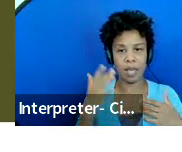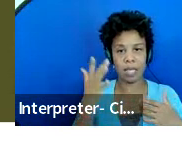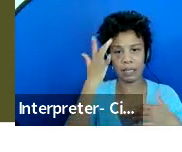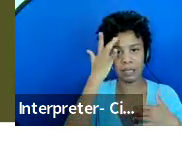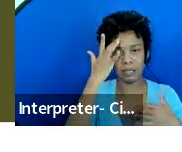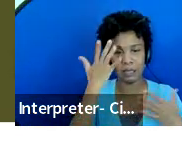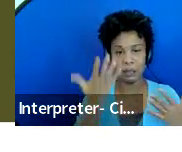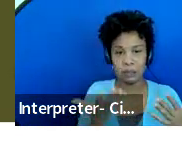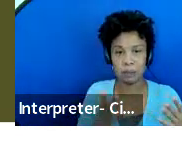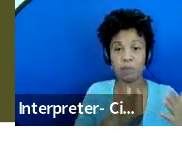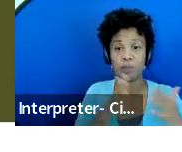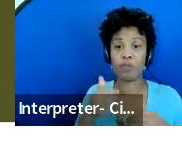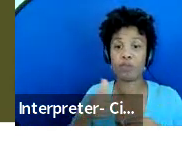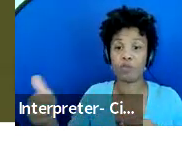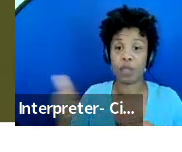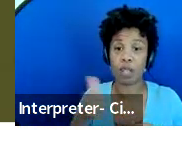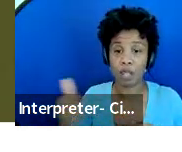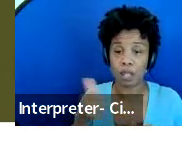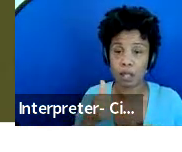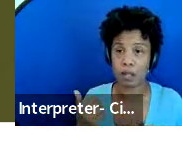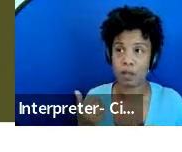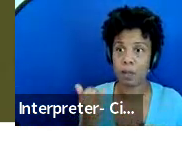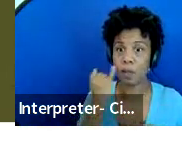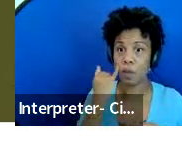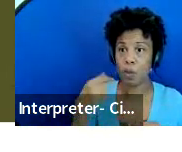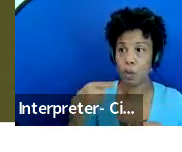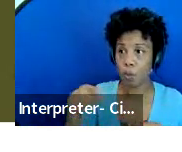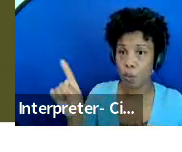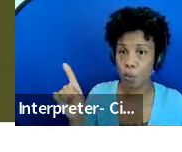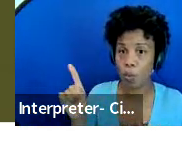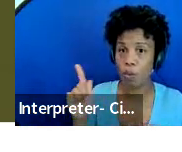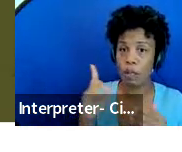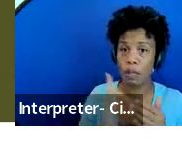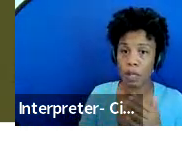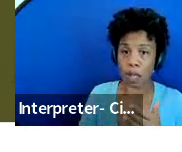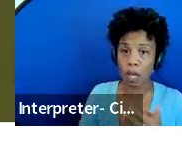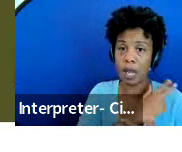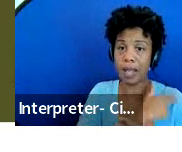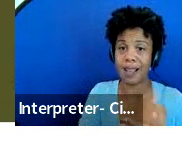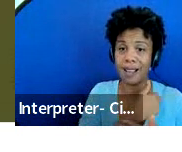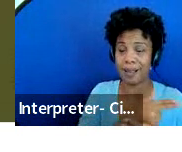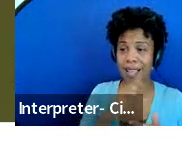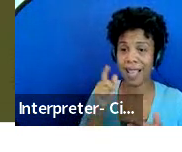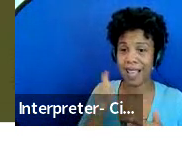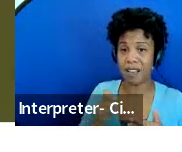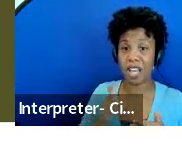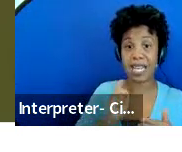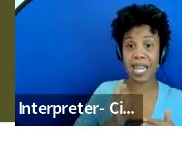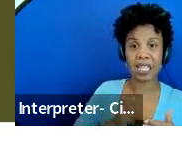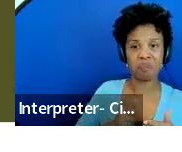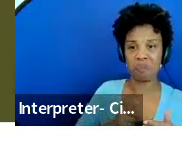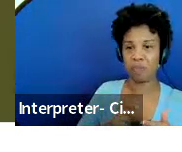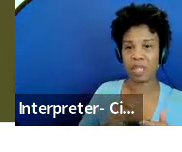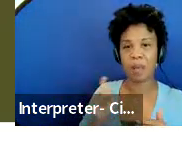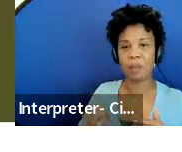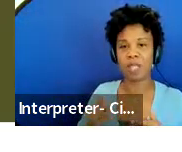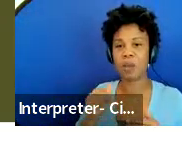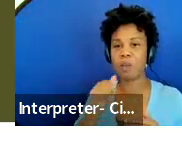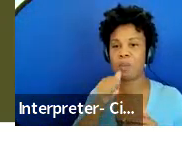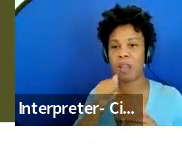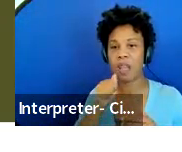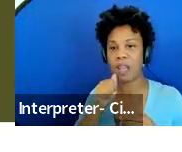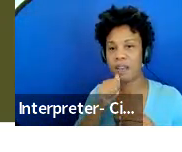taxis when they accessed healthcare services. In Trinidad, from my own